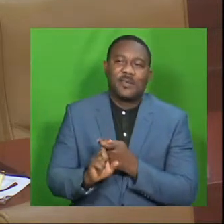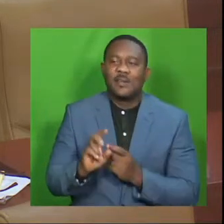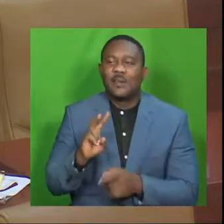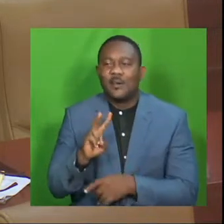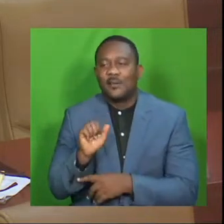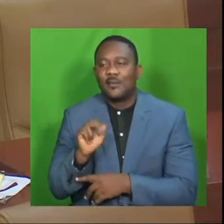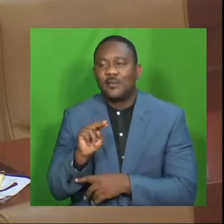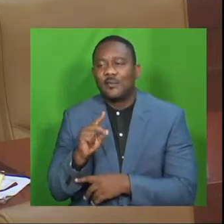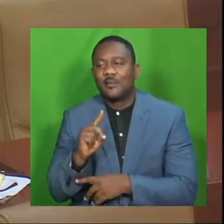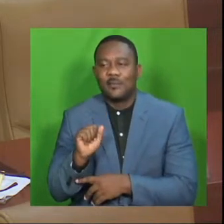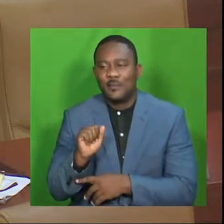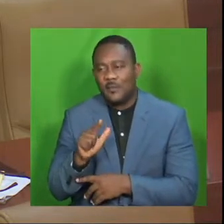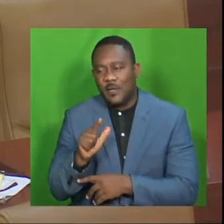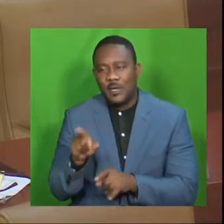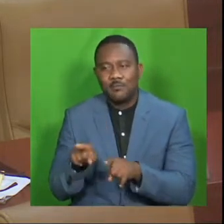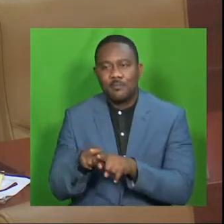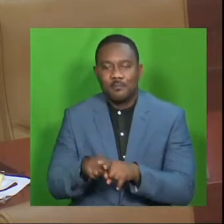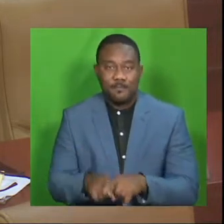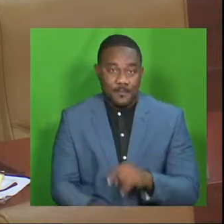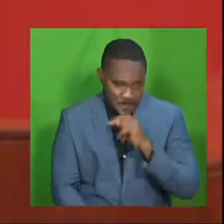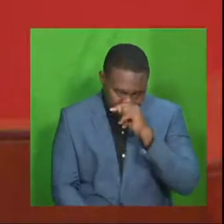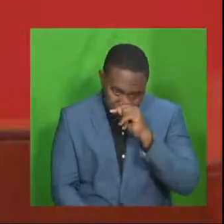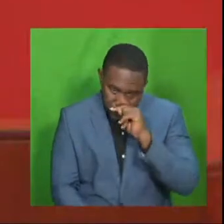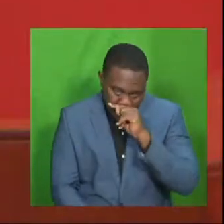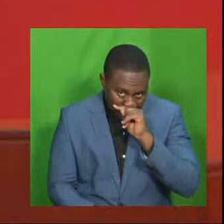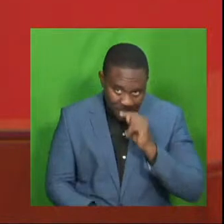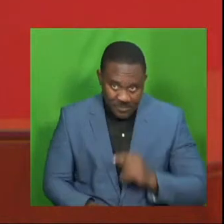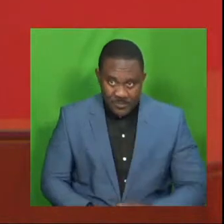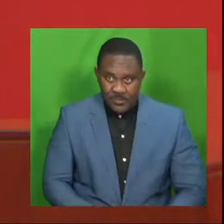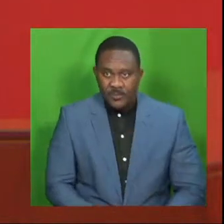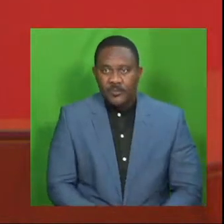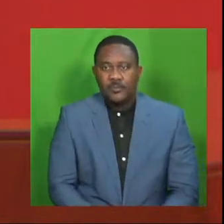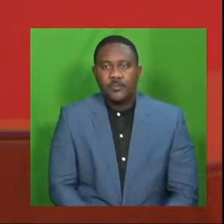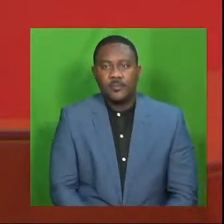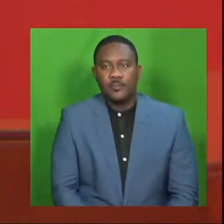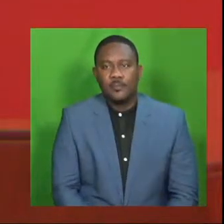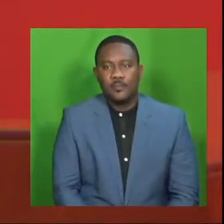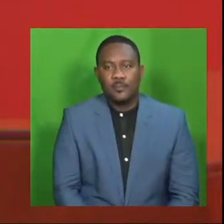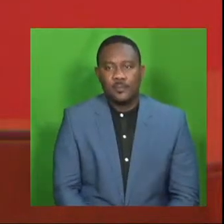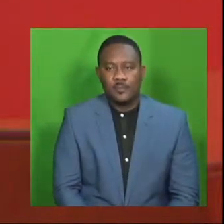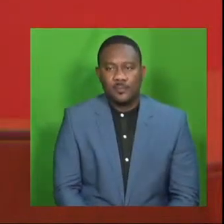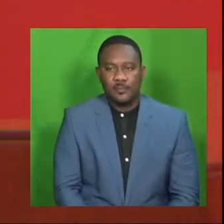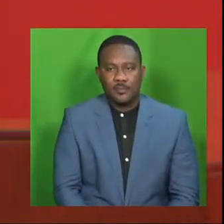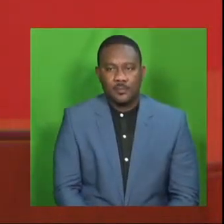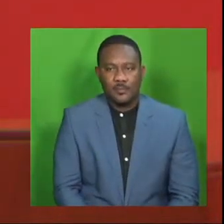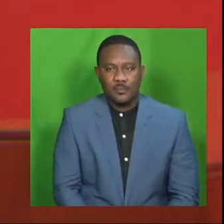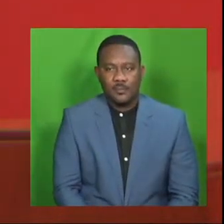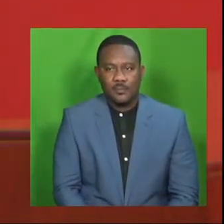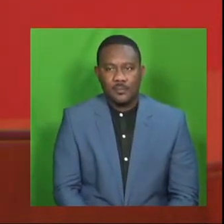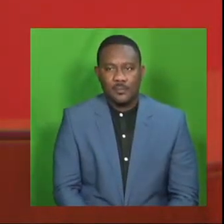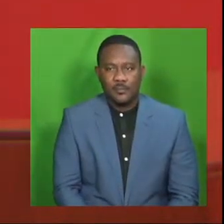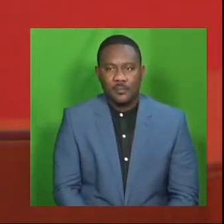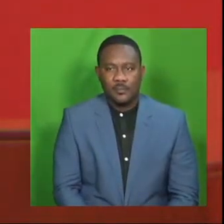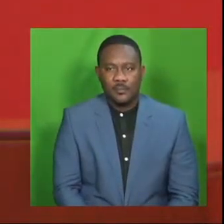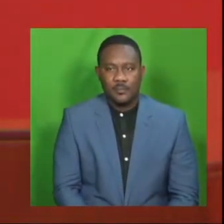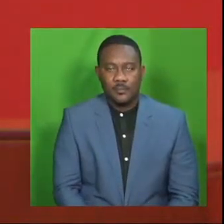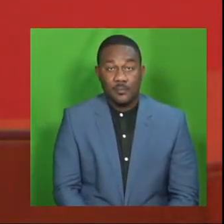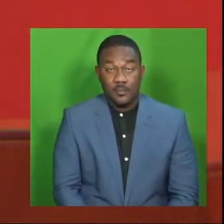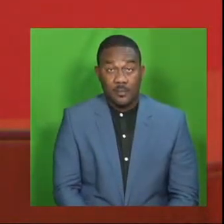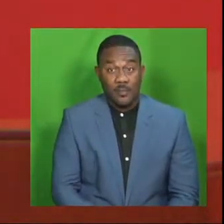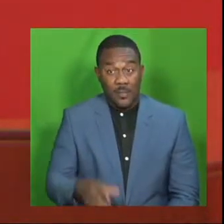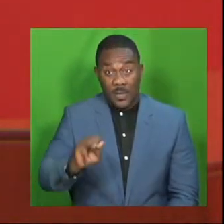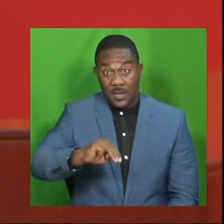Honorable Apak. Thank you very much. Yes, let me come to Medina. Honorable Member for